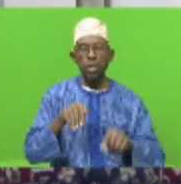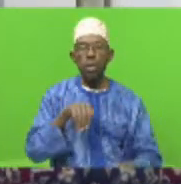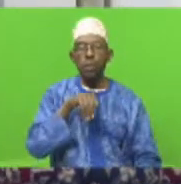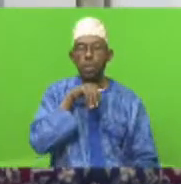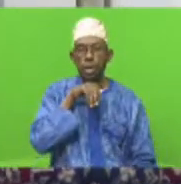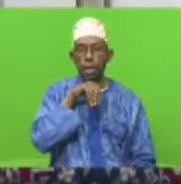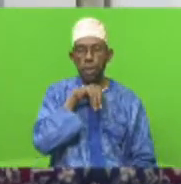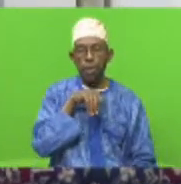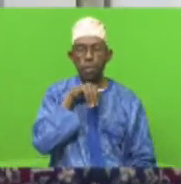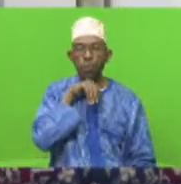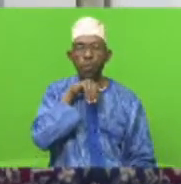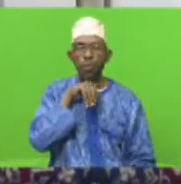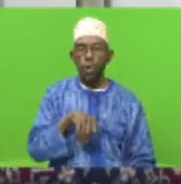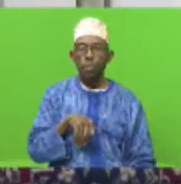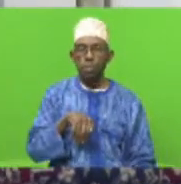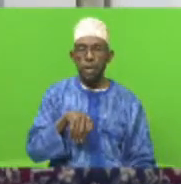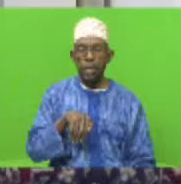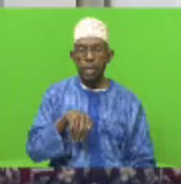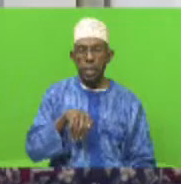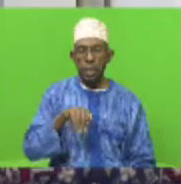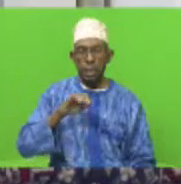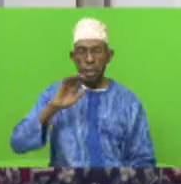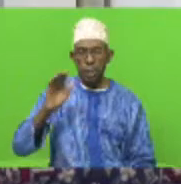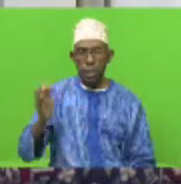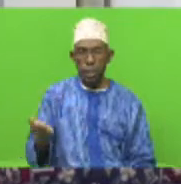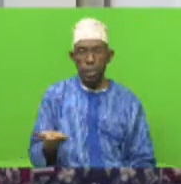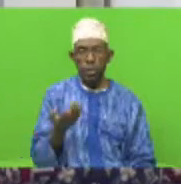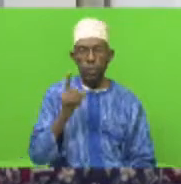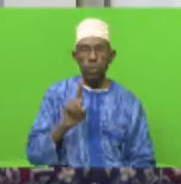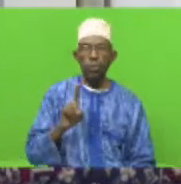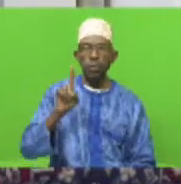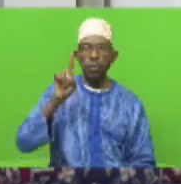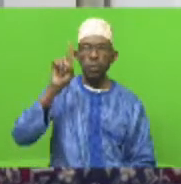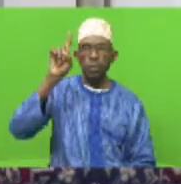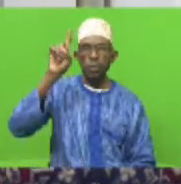wa ashhadu anna Muhammad